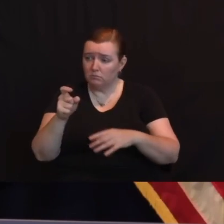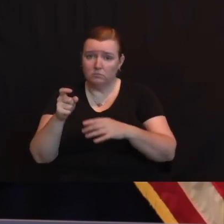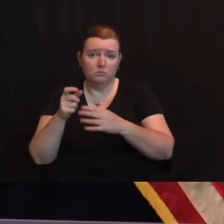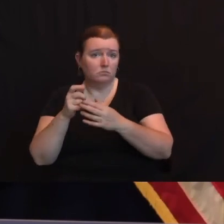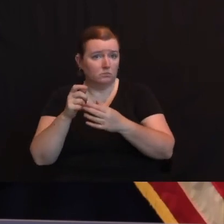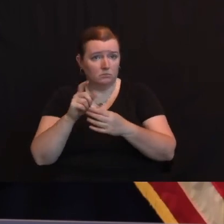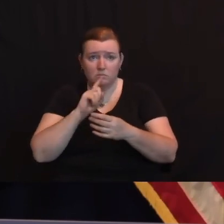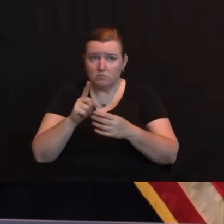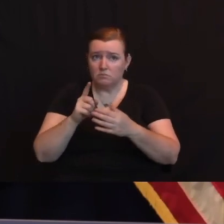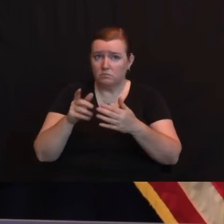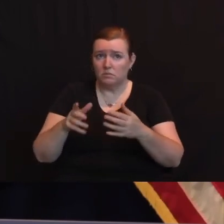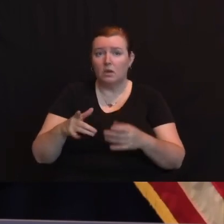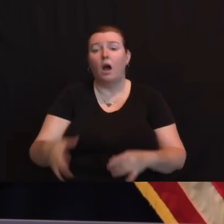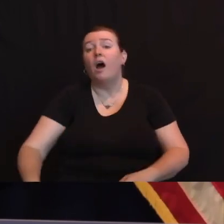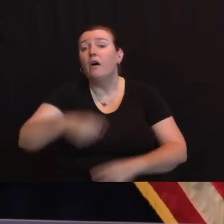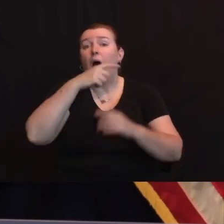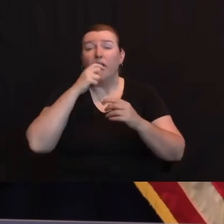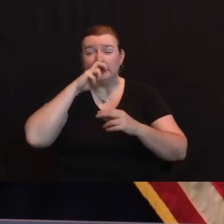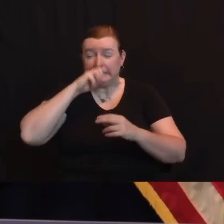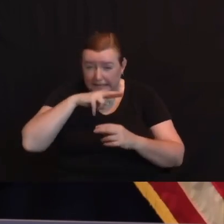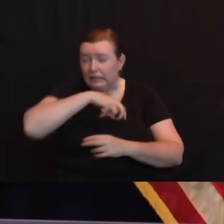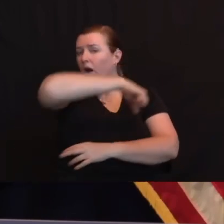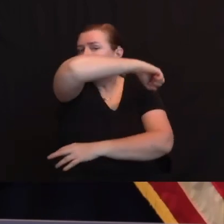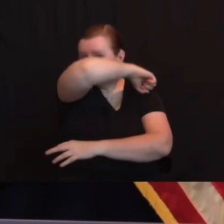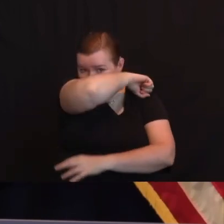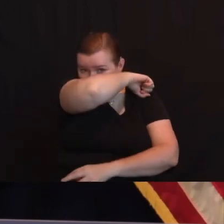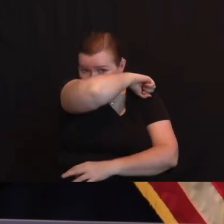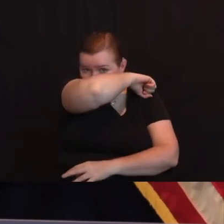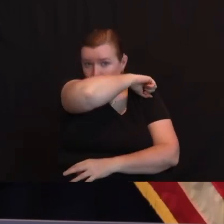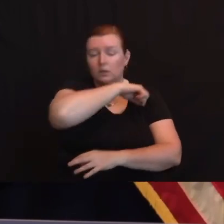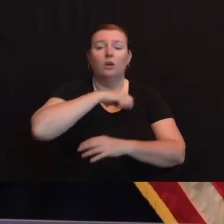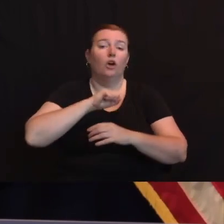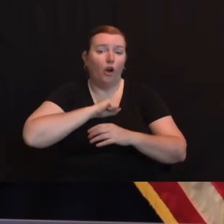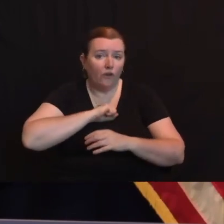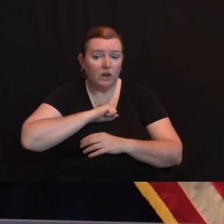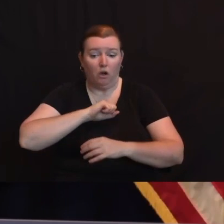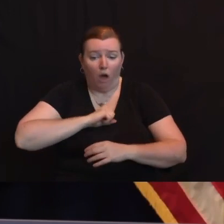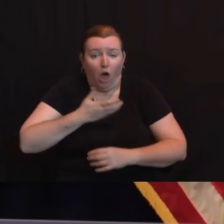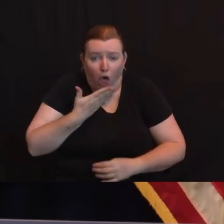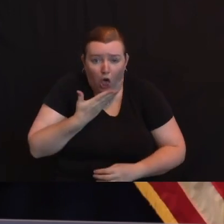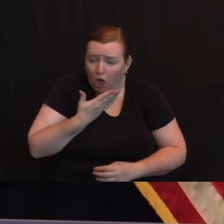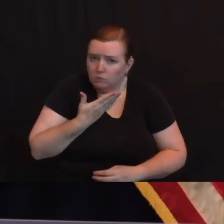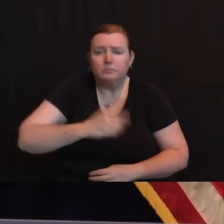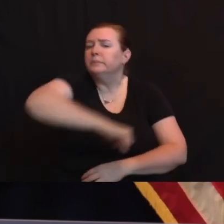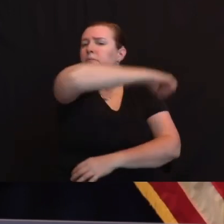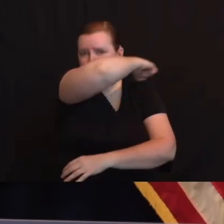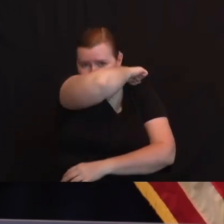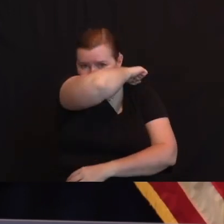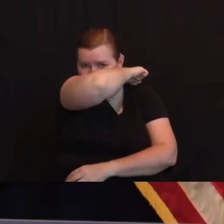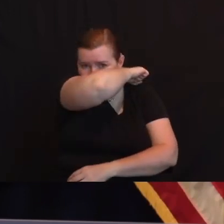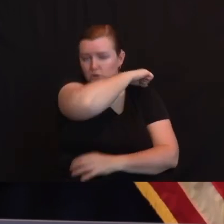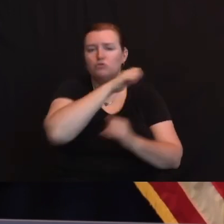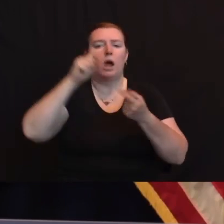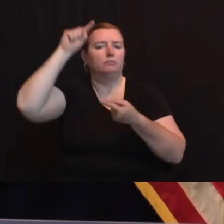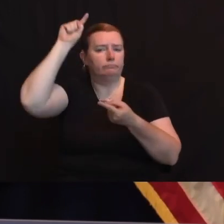others and off your hands. It is vital that we take these steps to lessen the spread of the disease in our